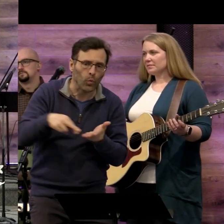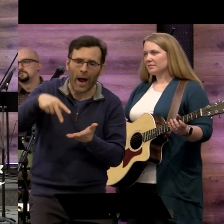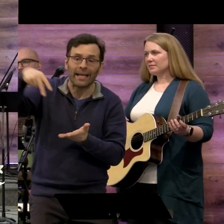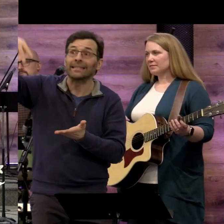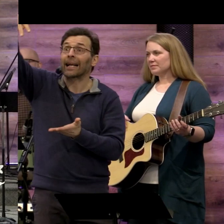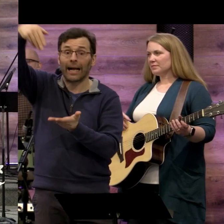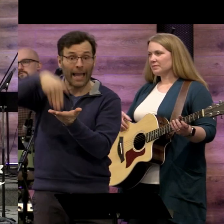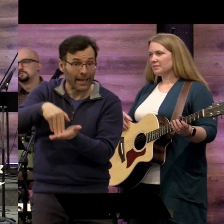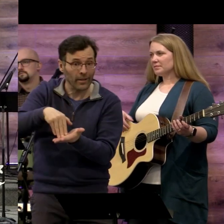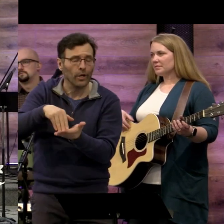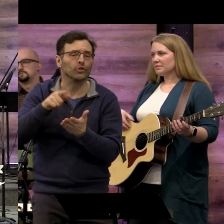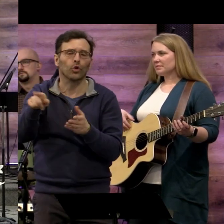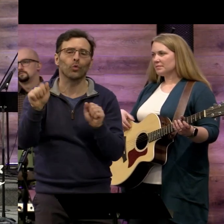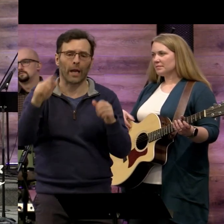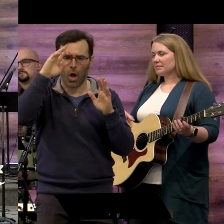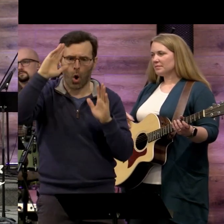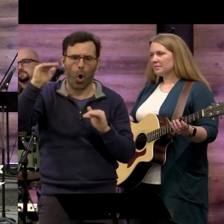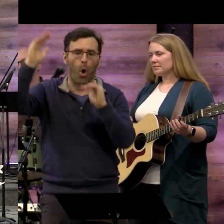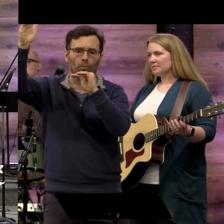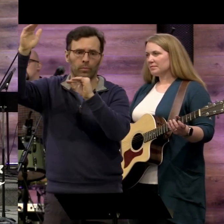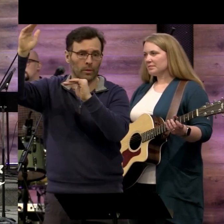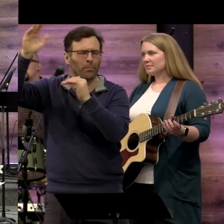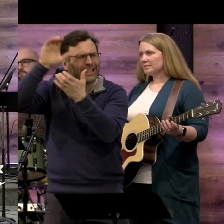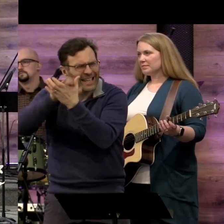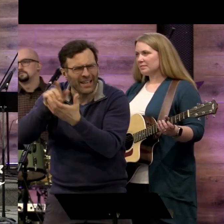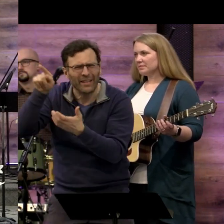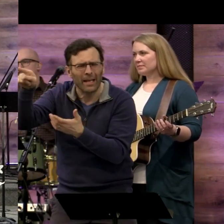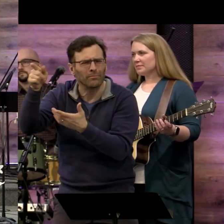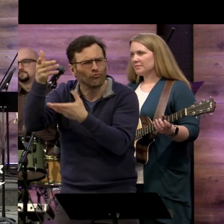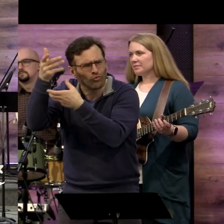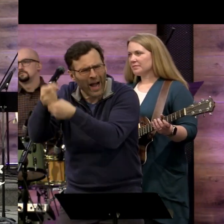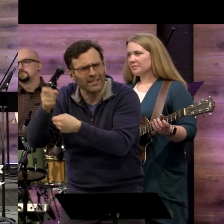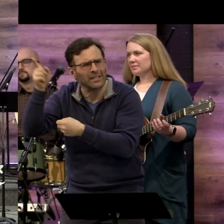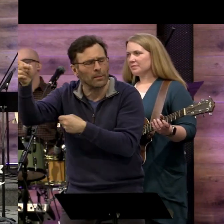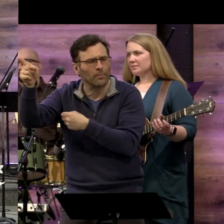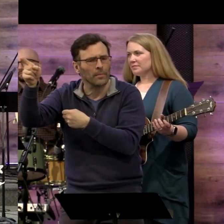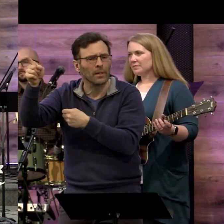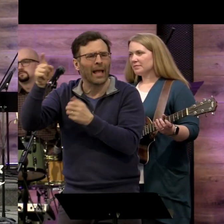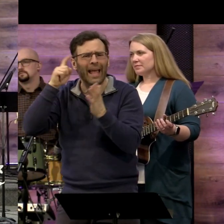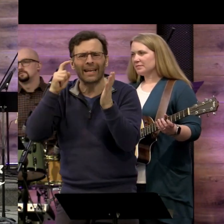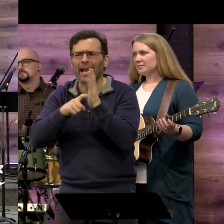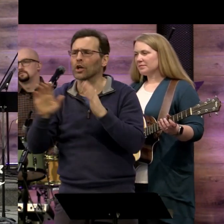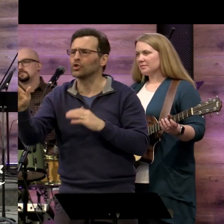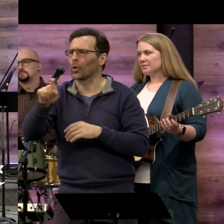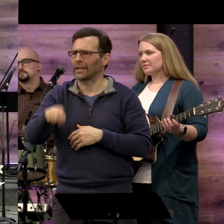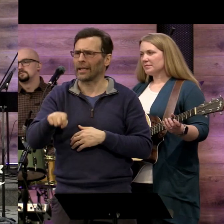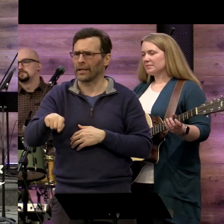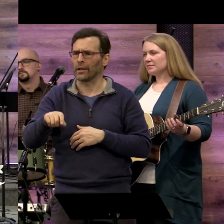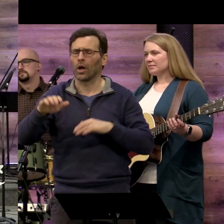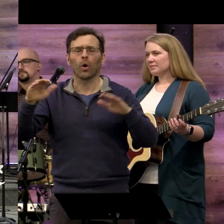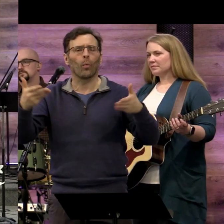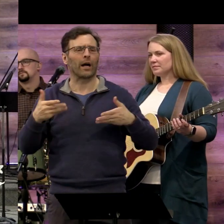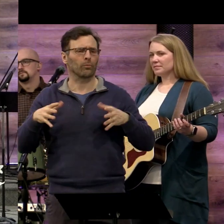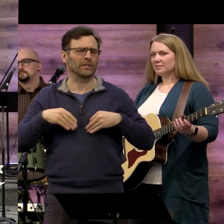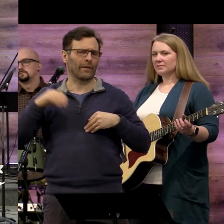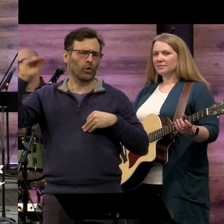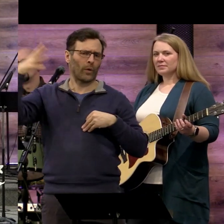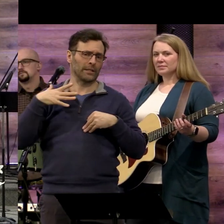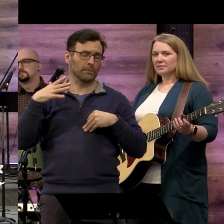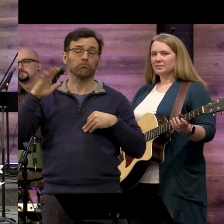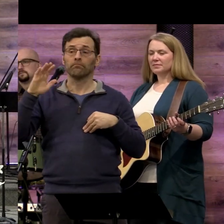hope. Believe in Him, put your faith and trust in Him, acknowledging your need and welcoming and receiving His grace. And if that's